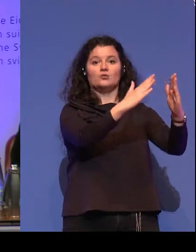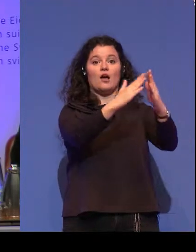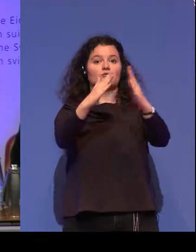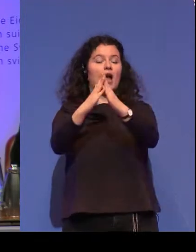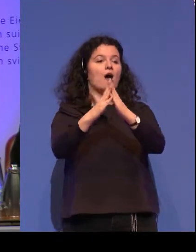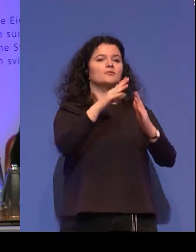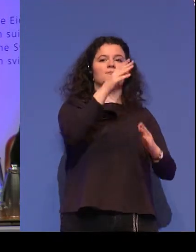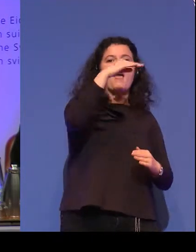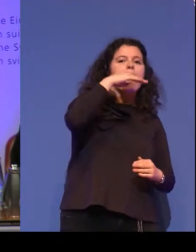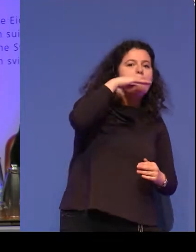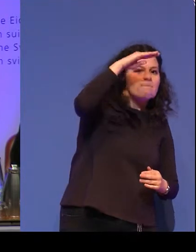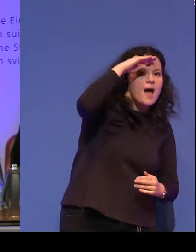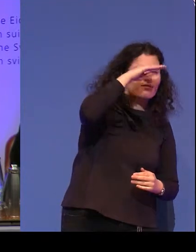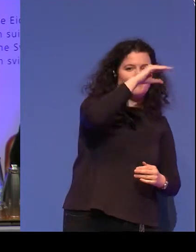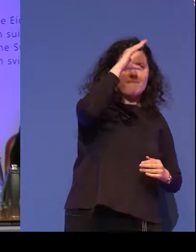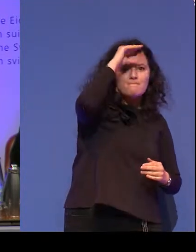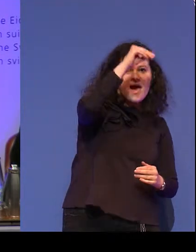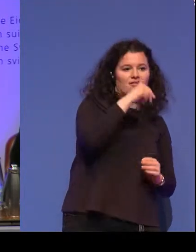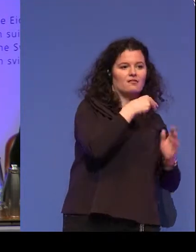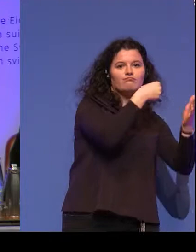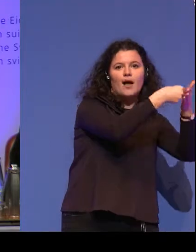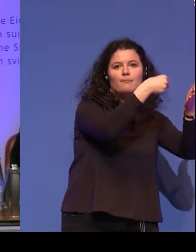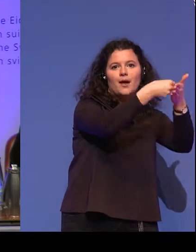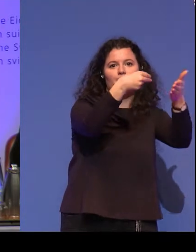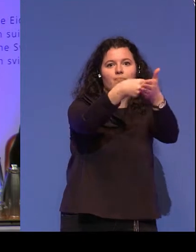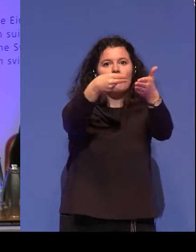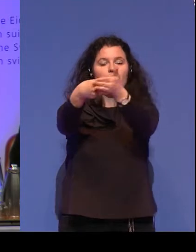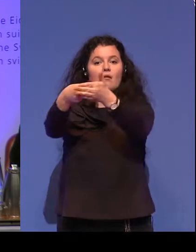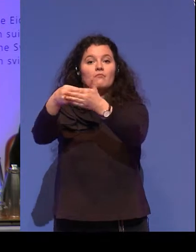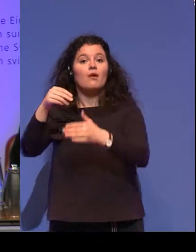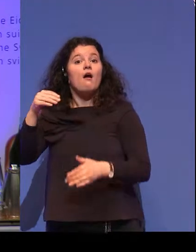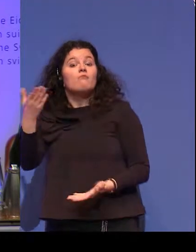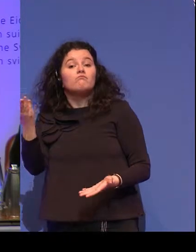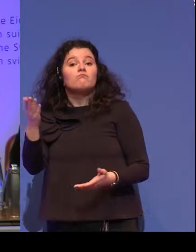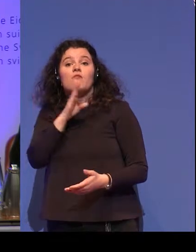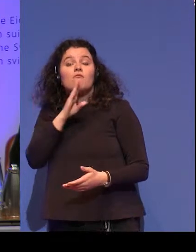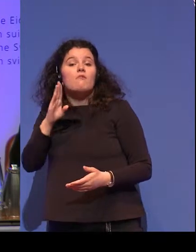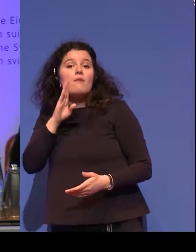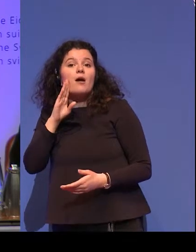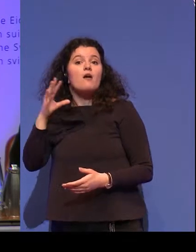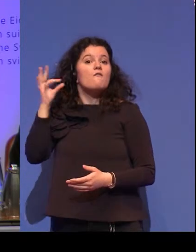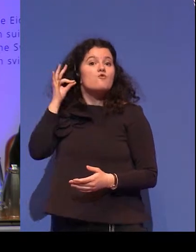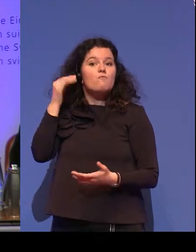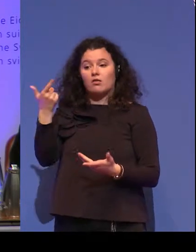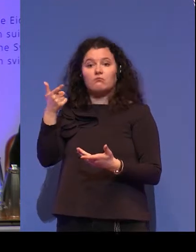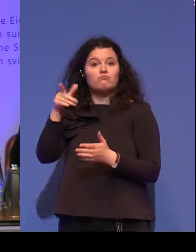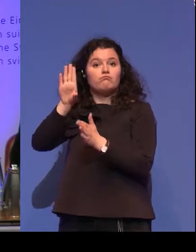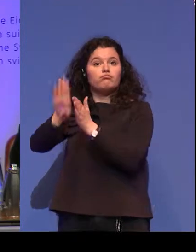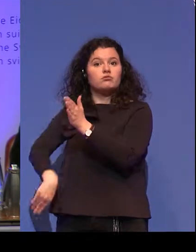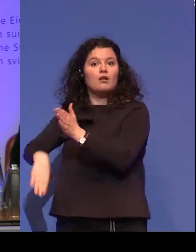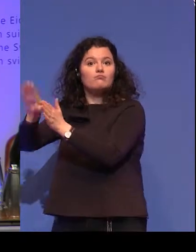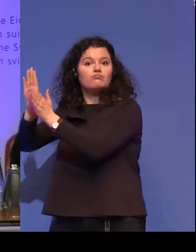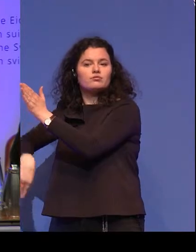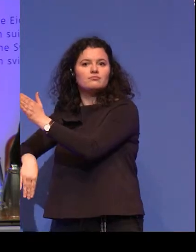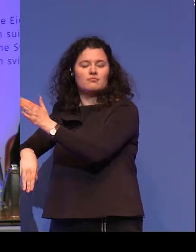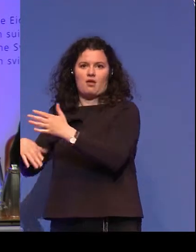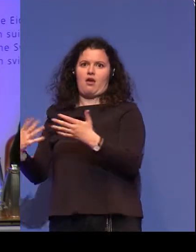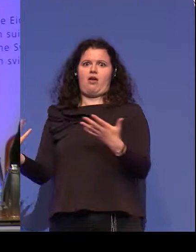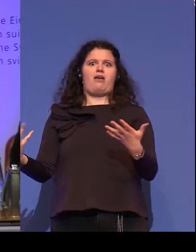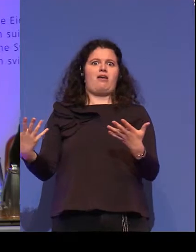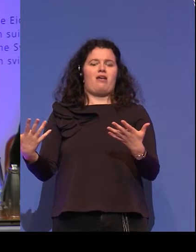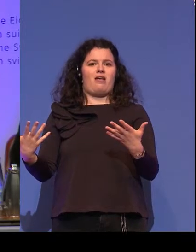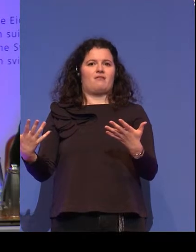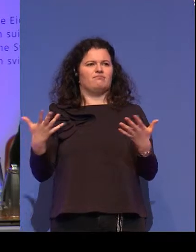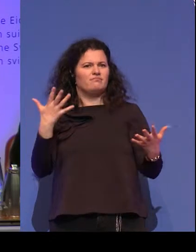programs, women missed out on this recovery support. So inclusive solutions are